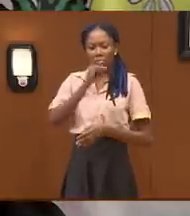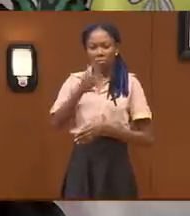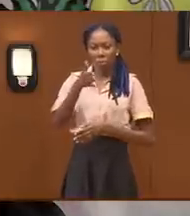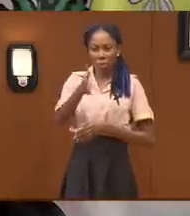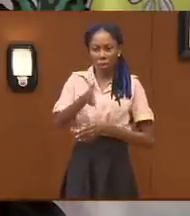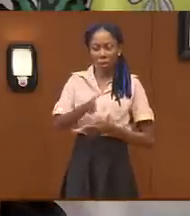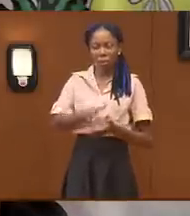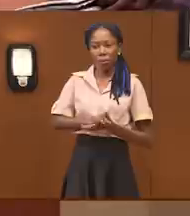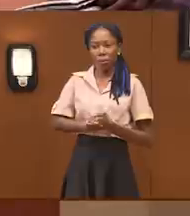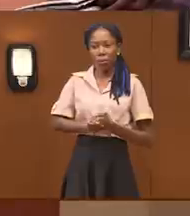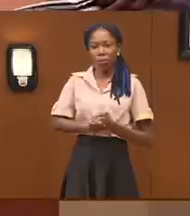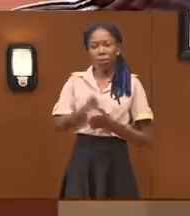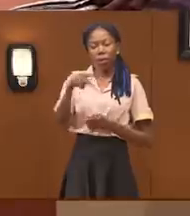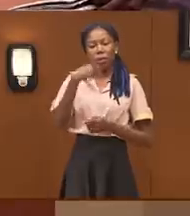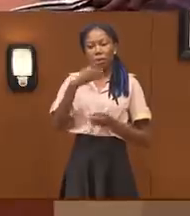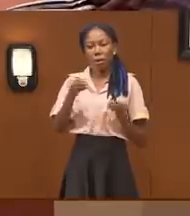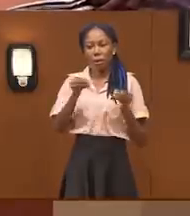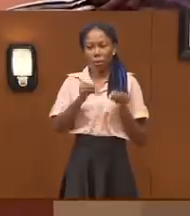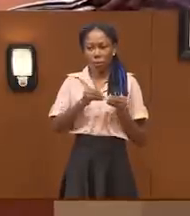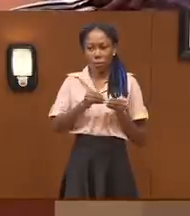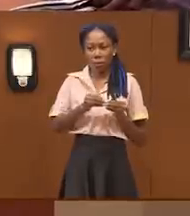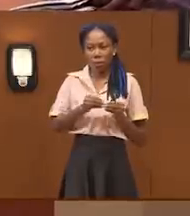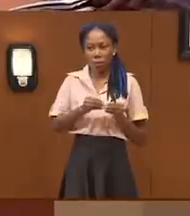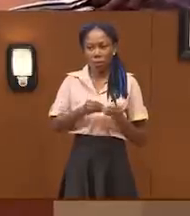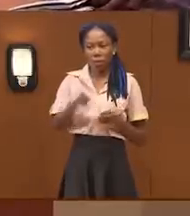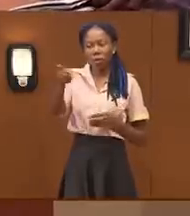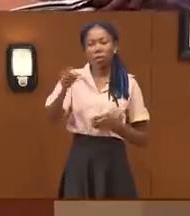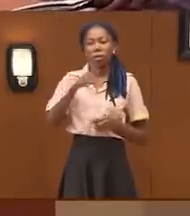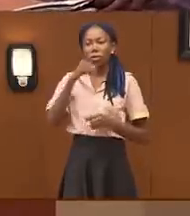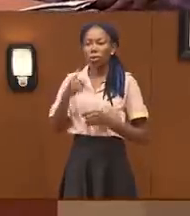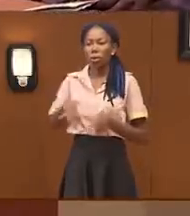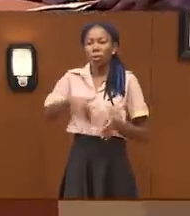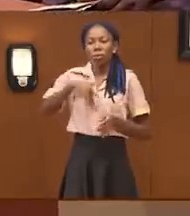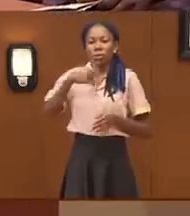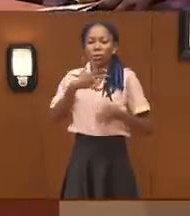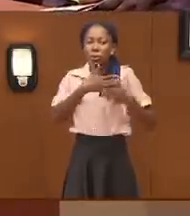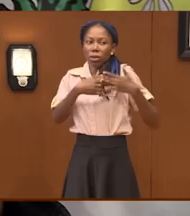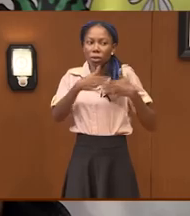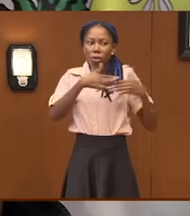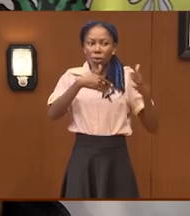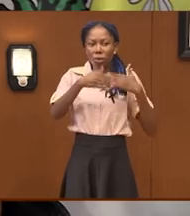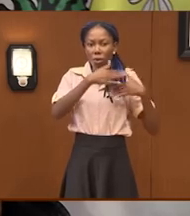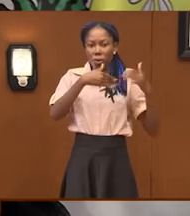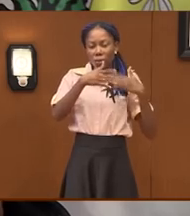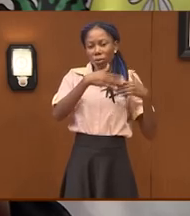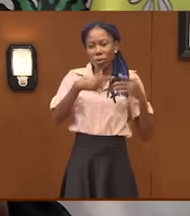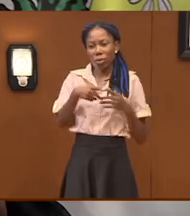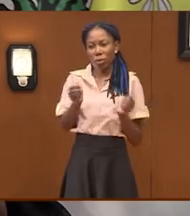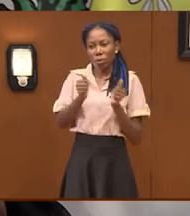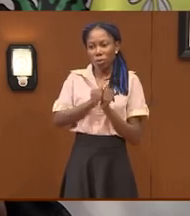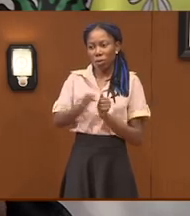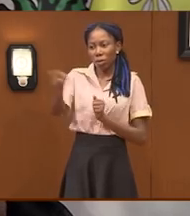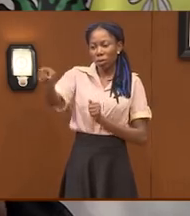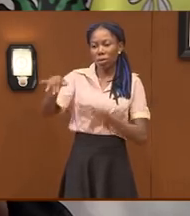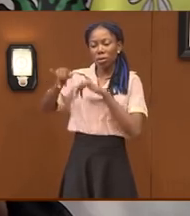339. One more thing, my lord. I don't feel comfortable with him staying there again. Because he threatened me. You need to serve him. I already served him, my